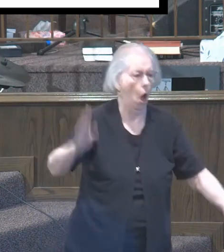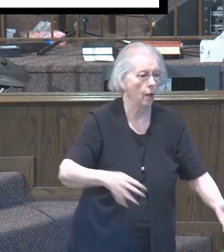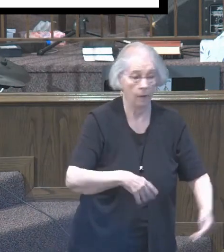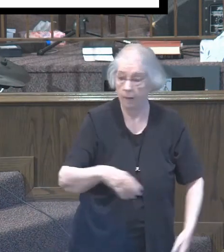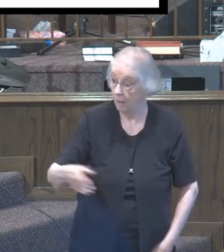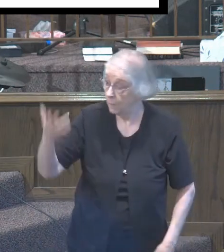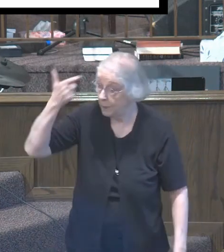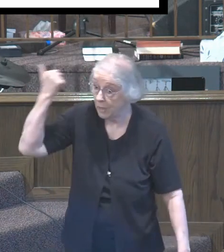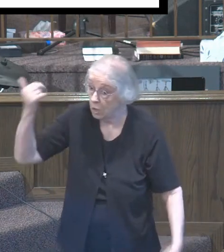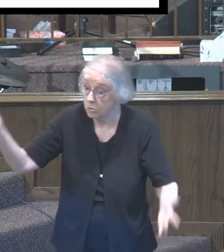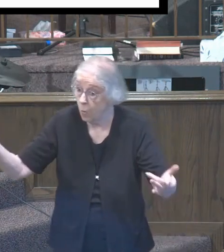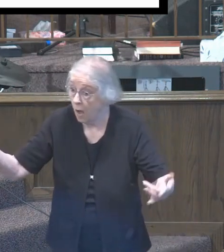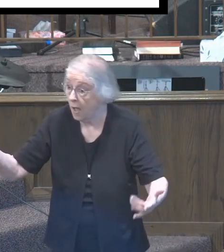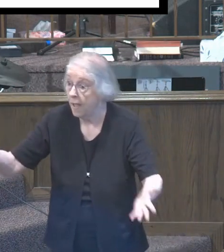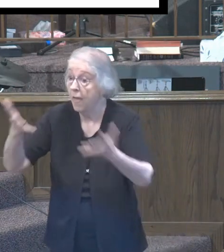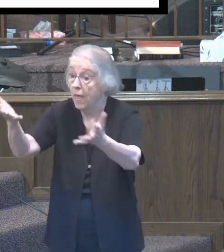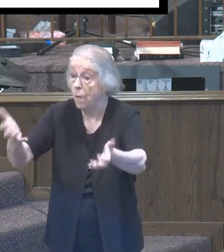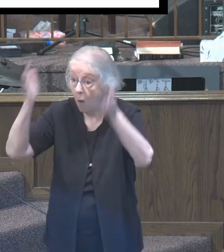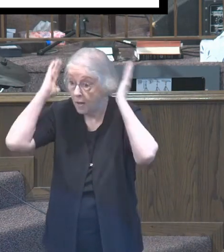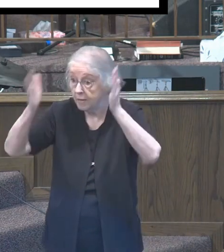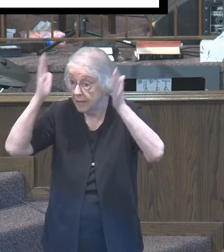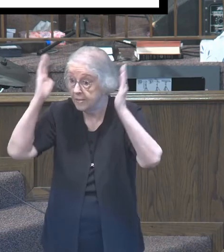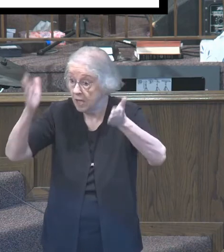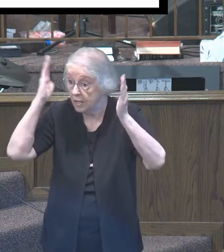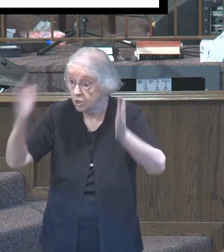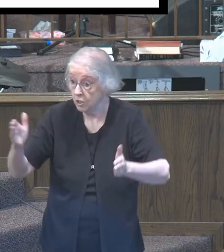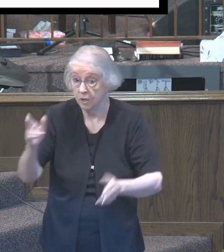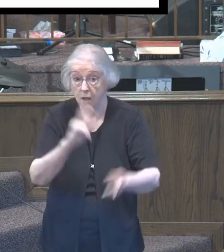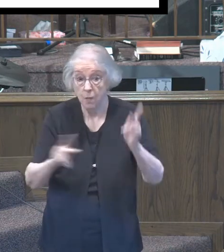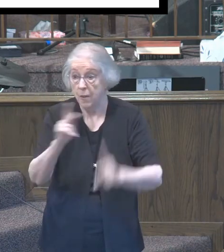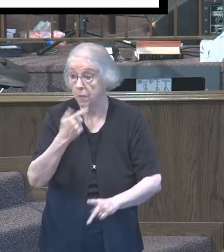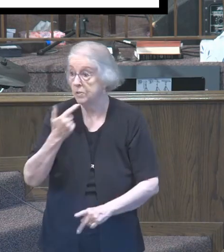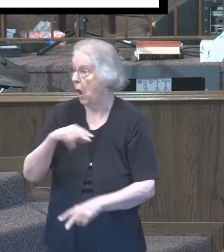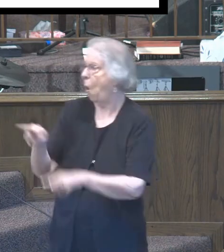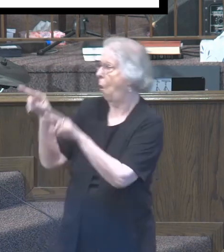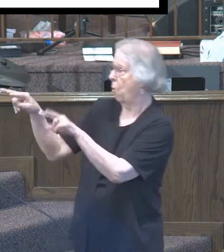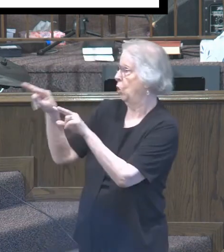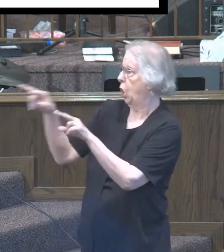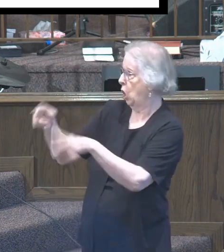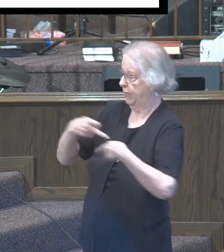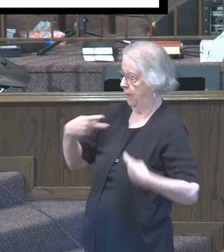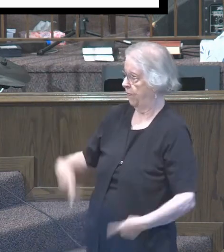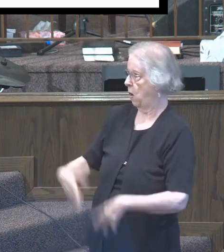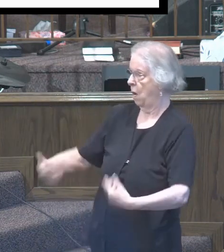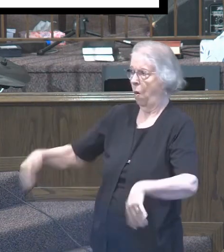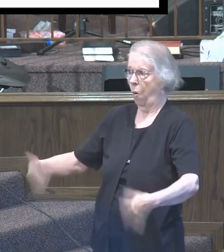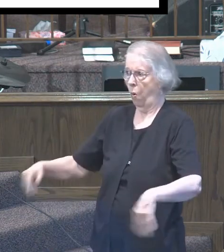you what you need. With a God like this loving you, you can pray very simply